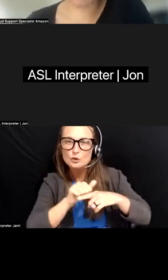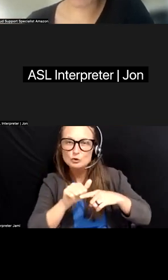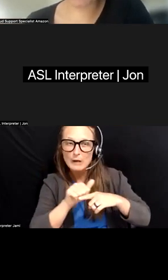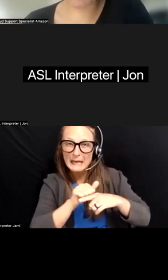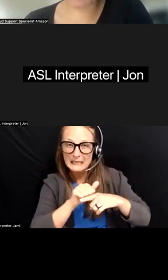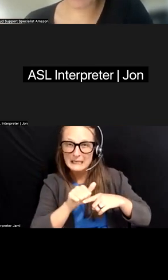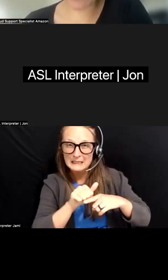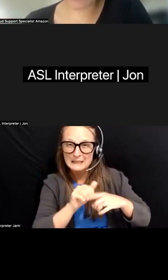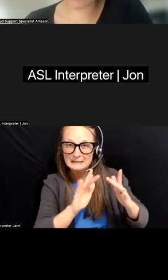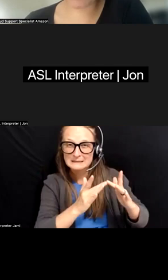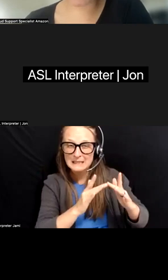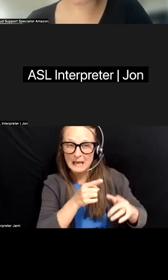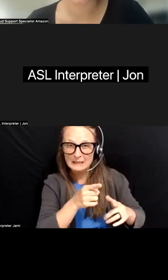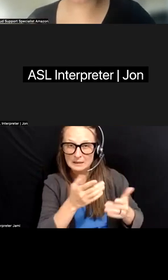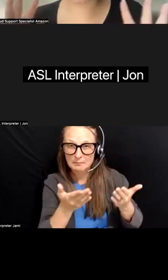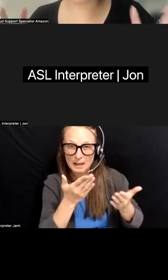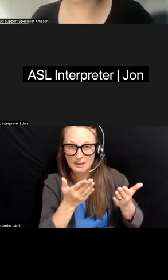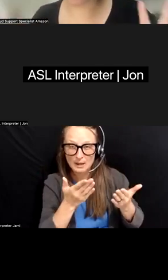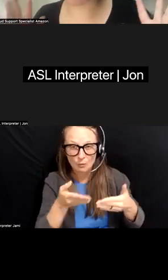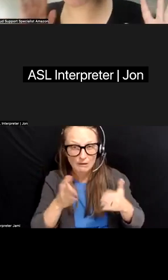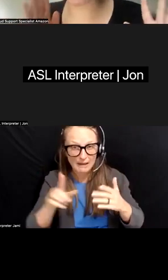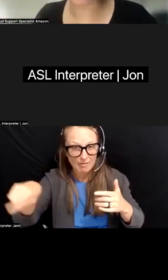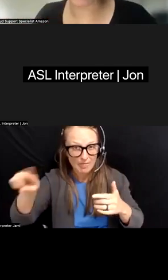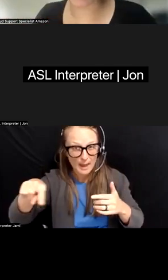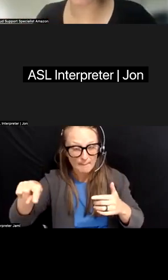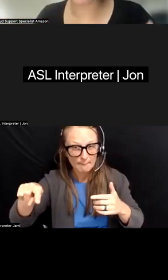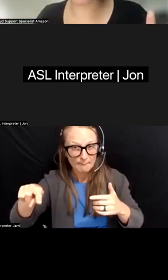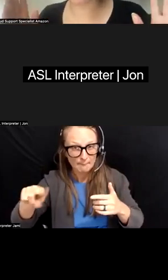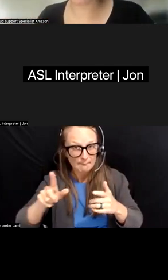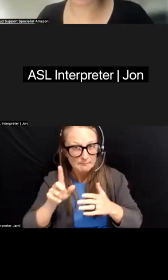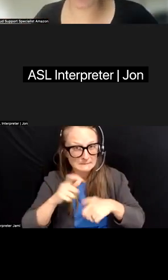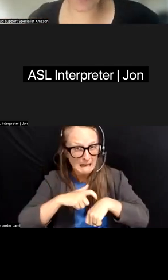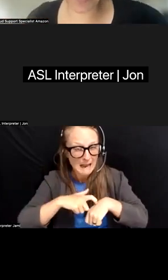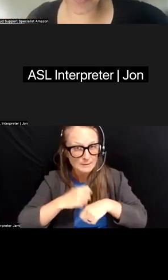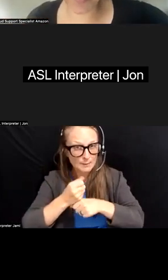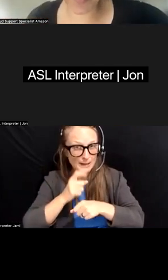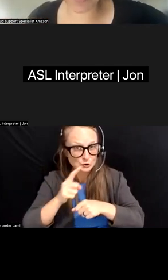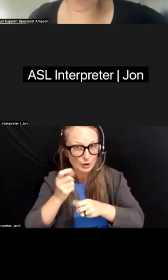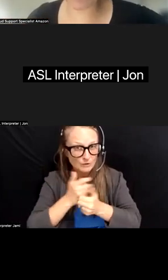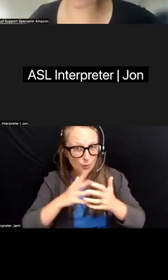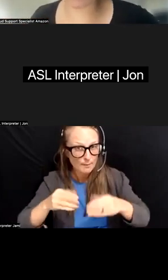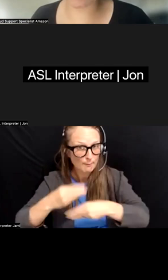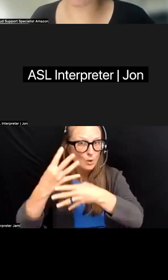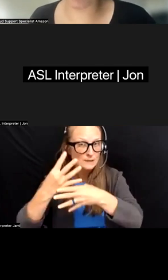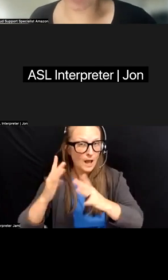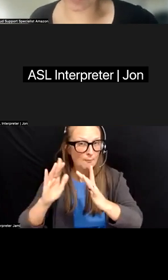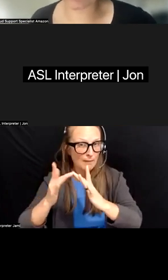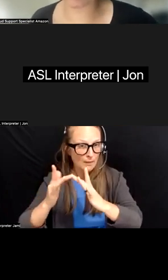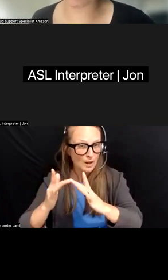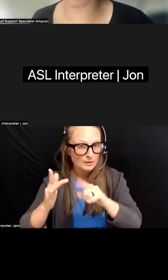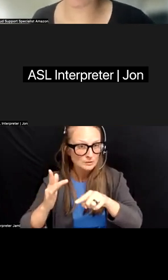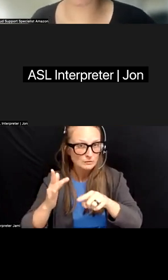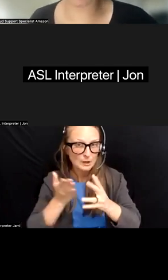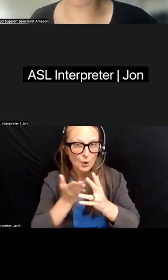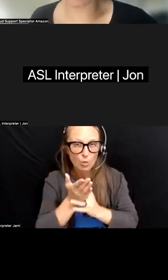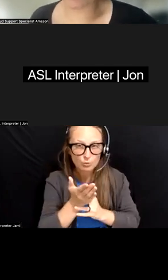maybe Bill, we can give them a minute to just make sure everyone is on it and they go through it with you, because there will be some knowledge checks that you